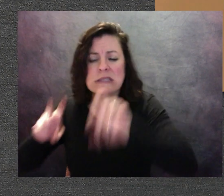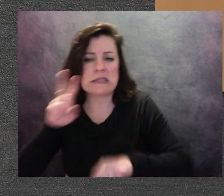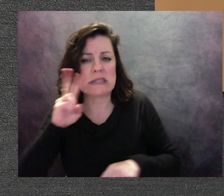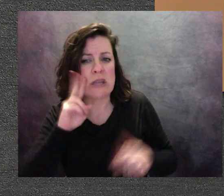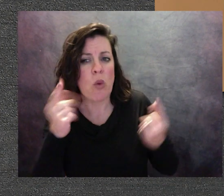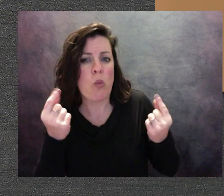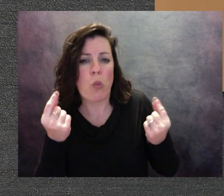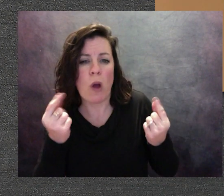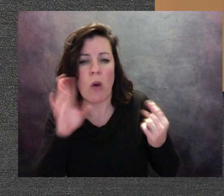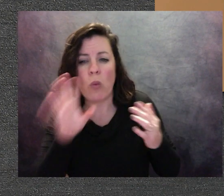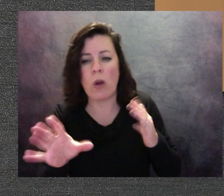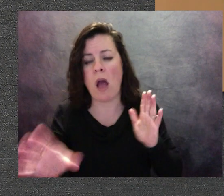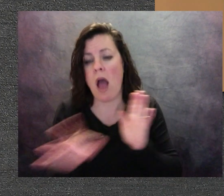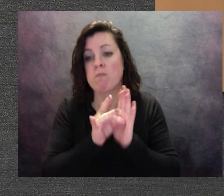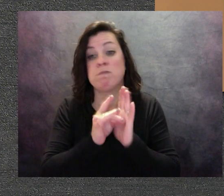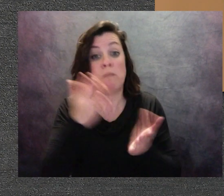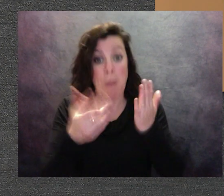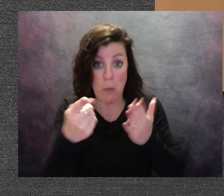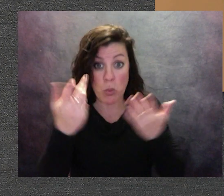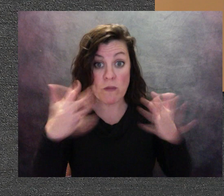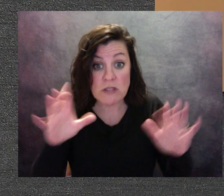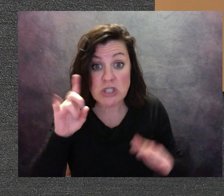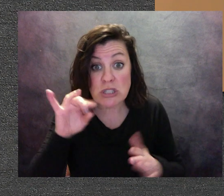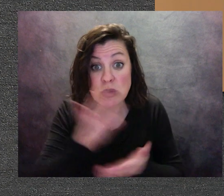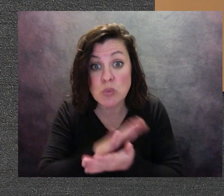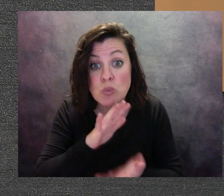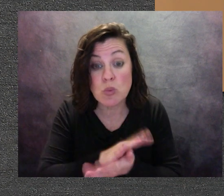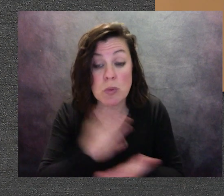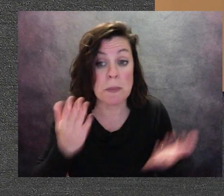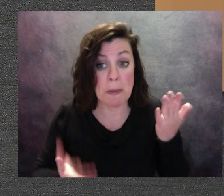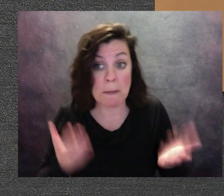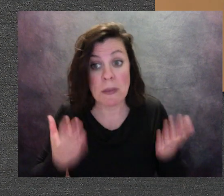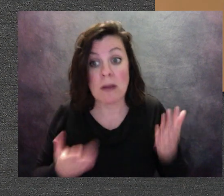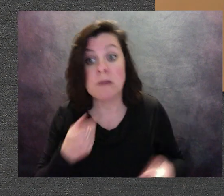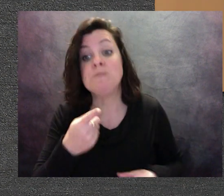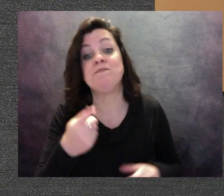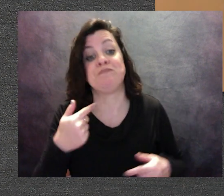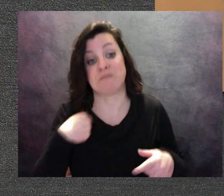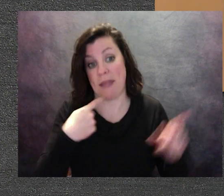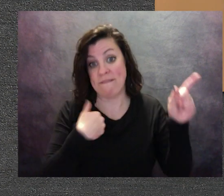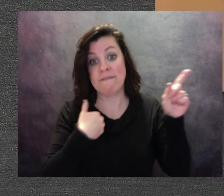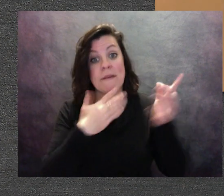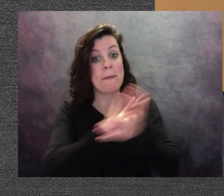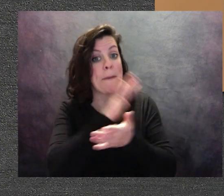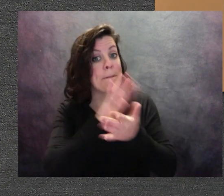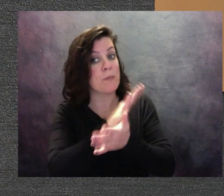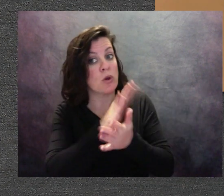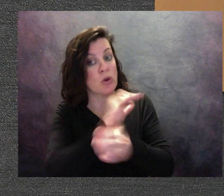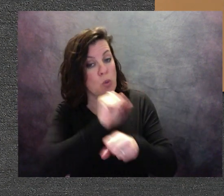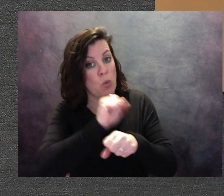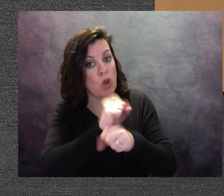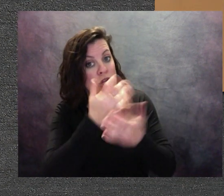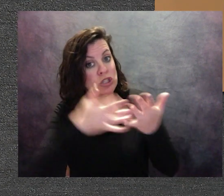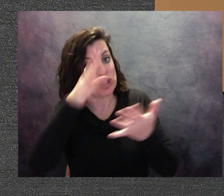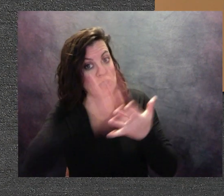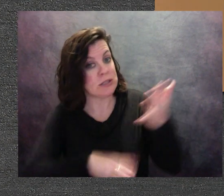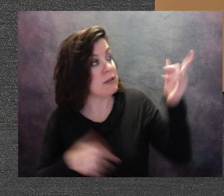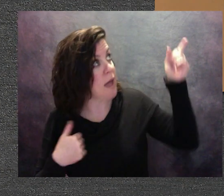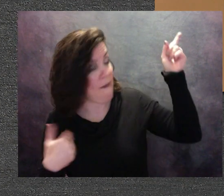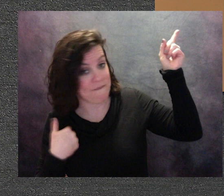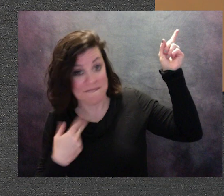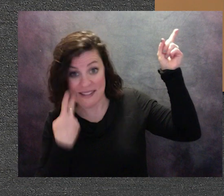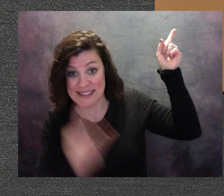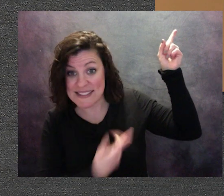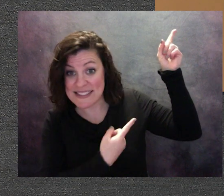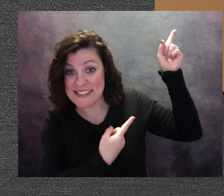might use in school. And I made a worksheet. Can you see the